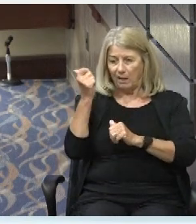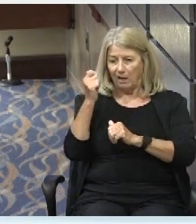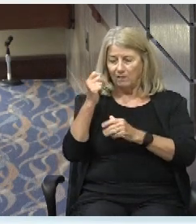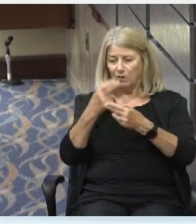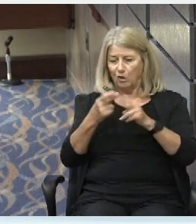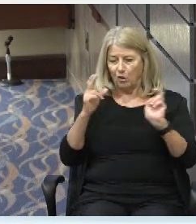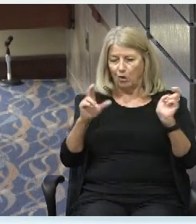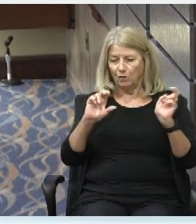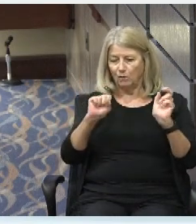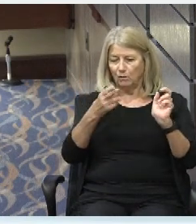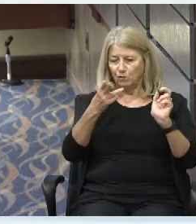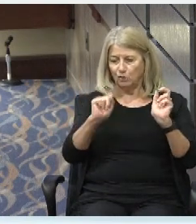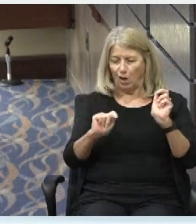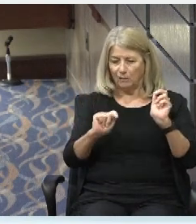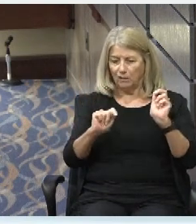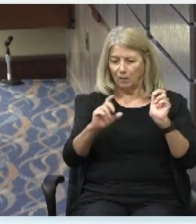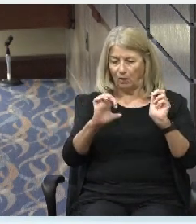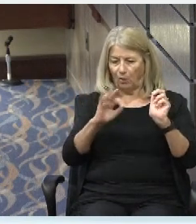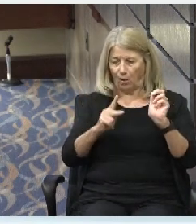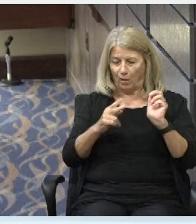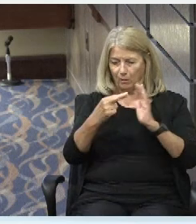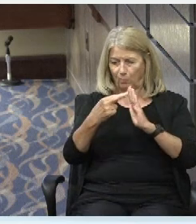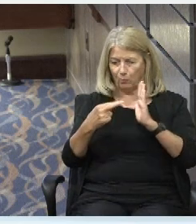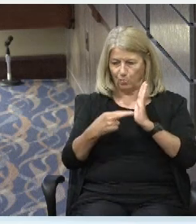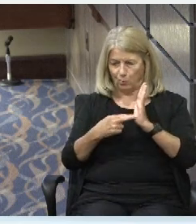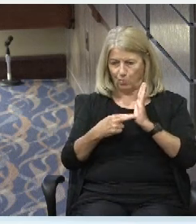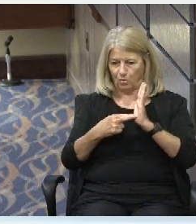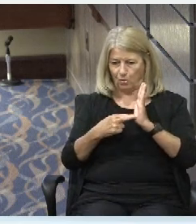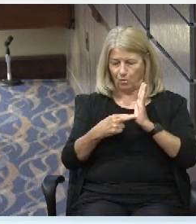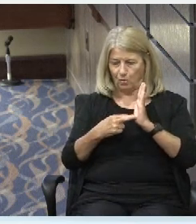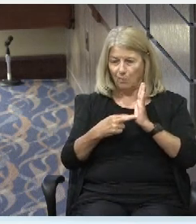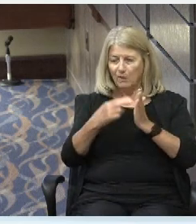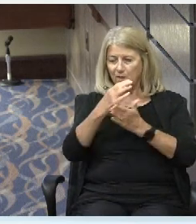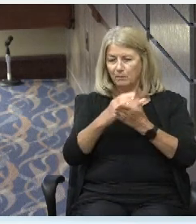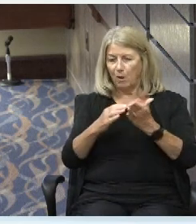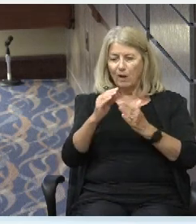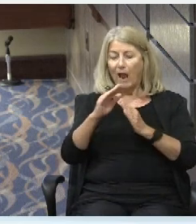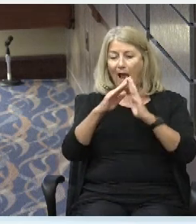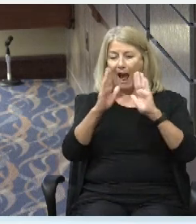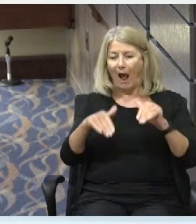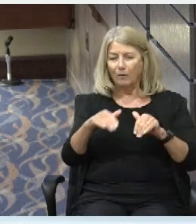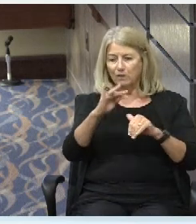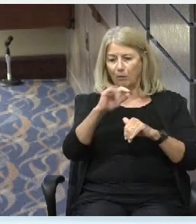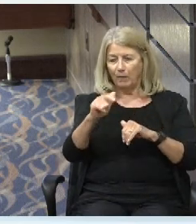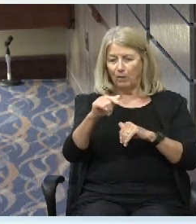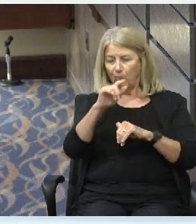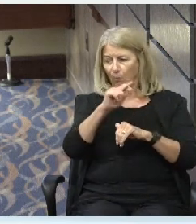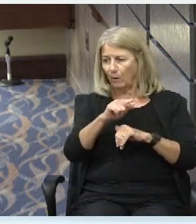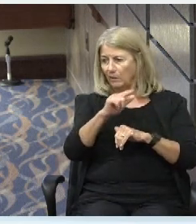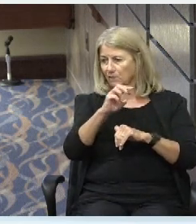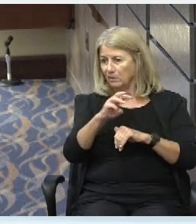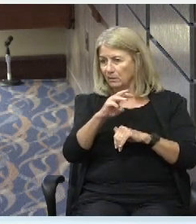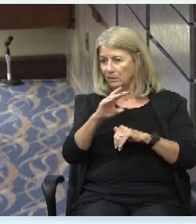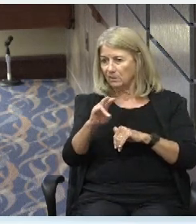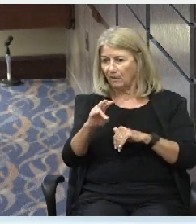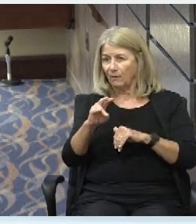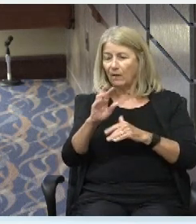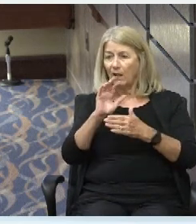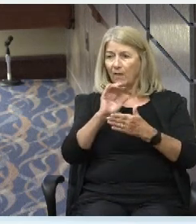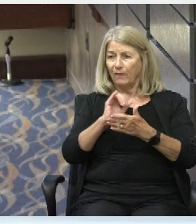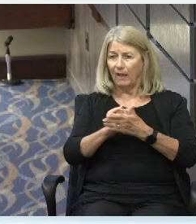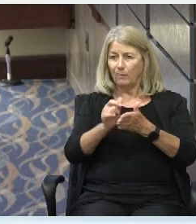clock rule that was part of House Bill 3167, that requires, when there's a